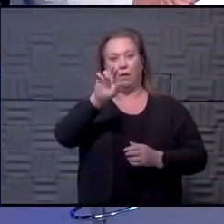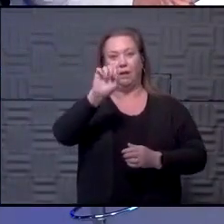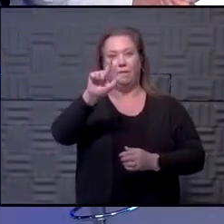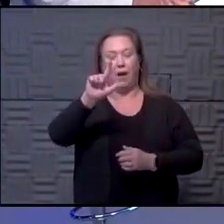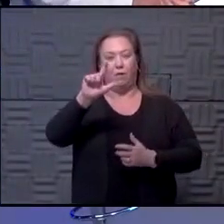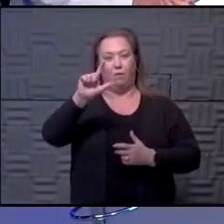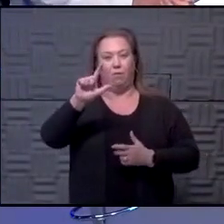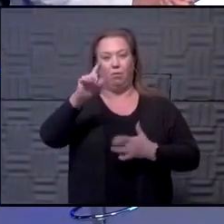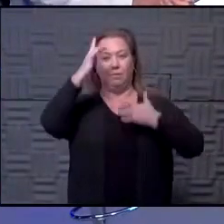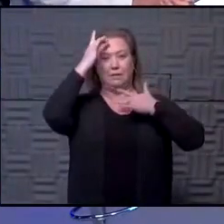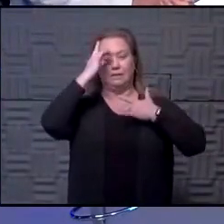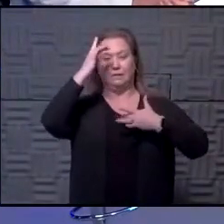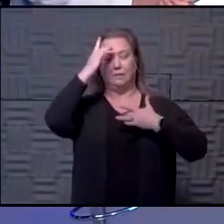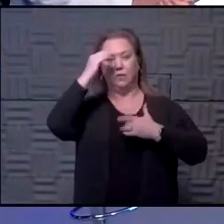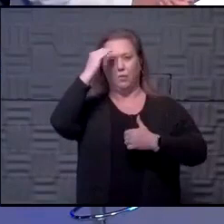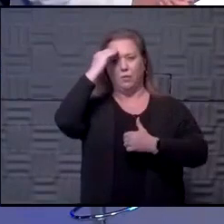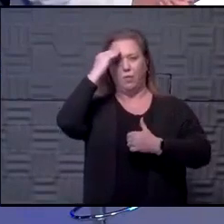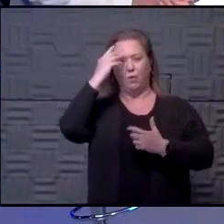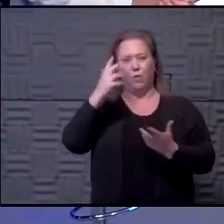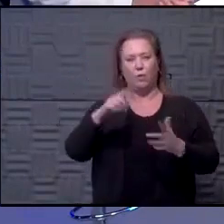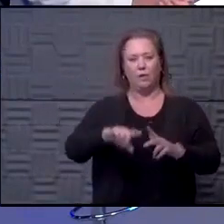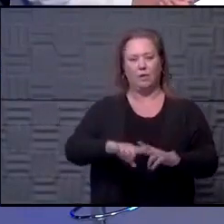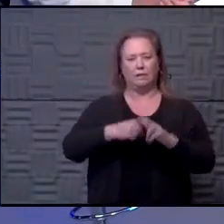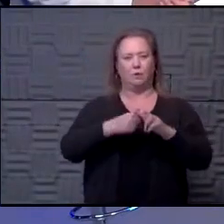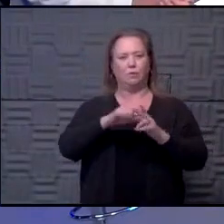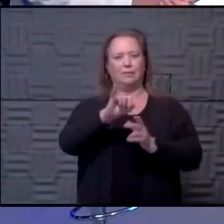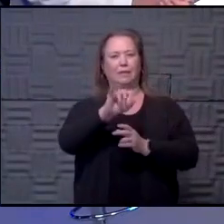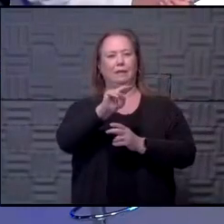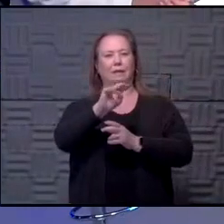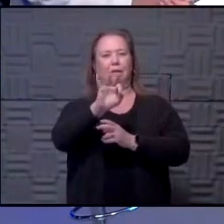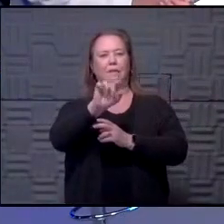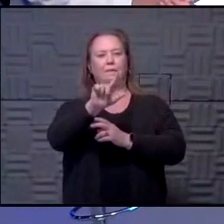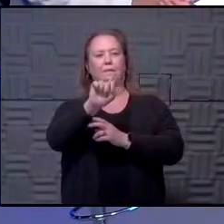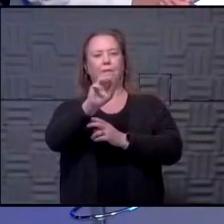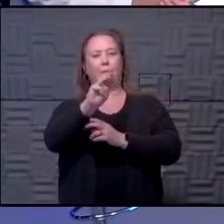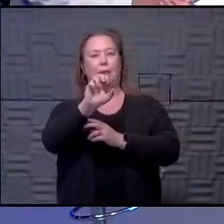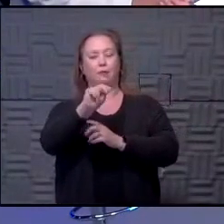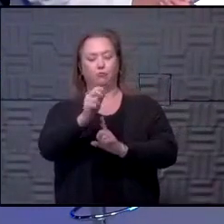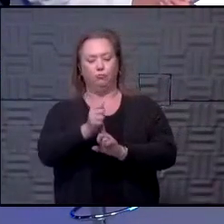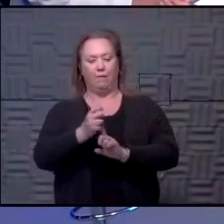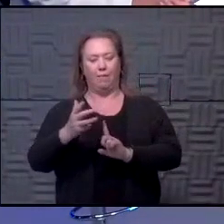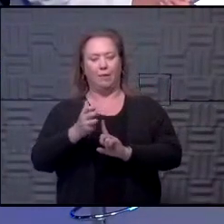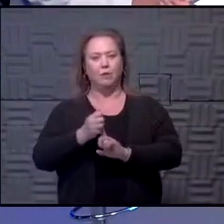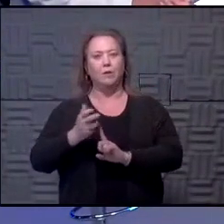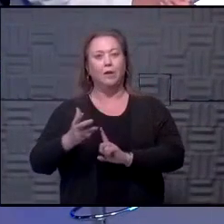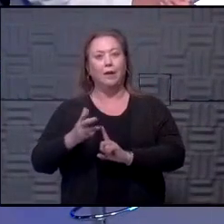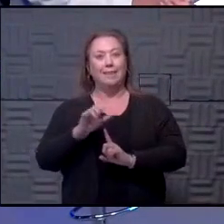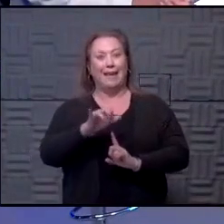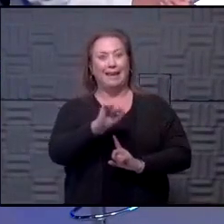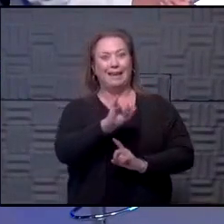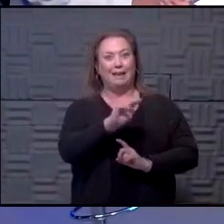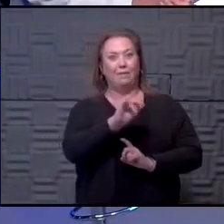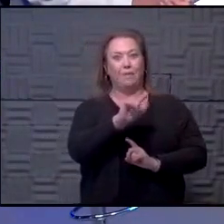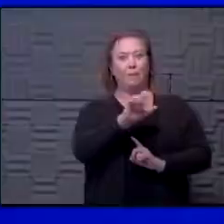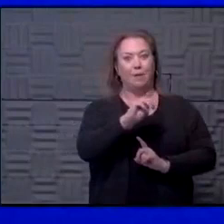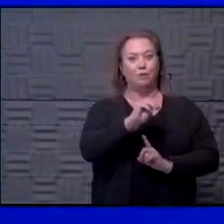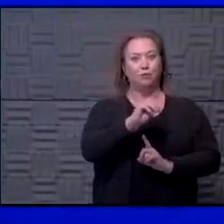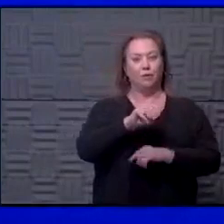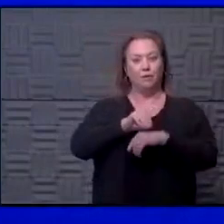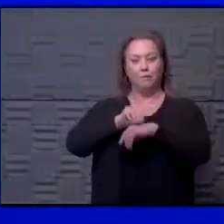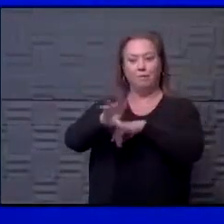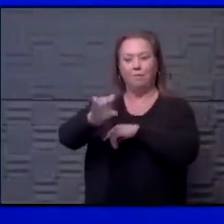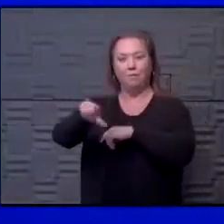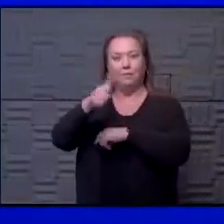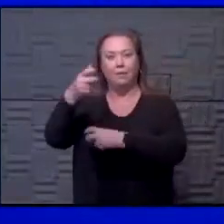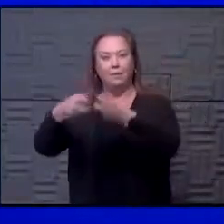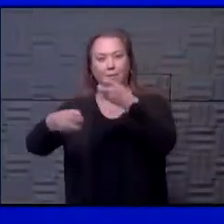Hawk, it kind of starts a little bit of inflammation, and then that can cause other problems. So, I'm a lung doctor.